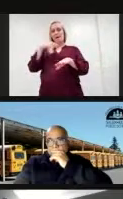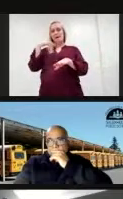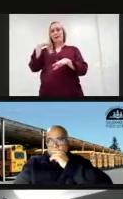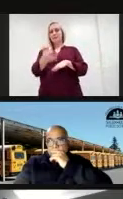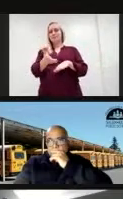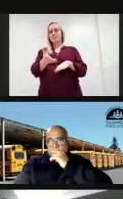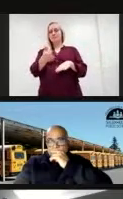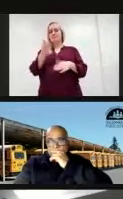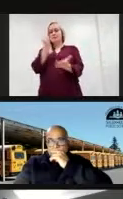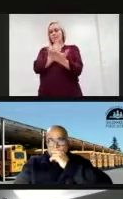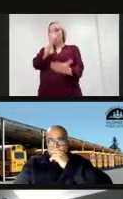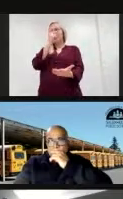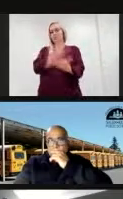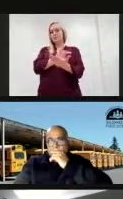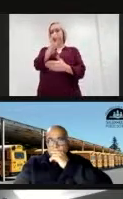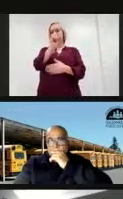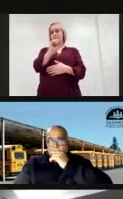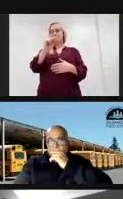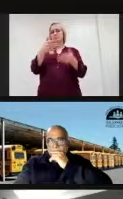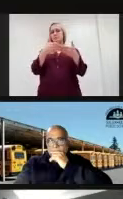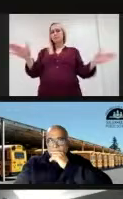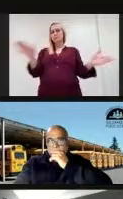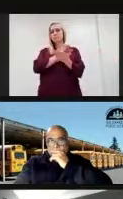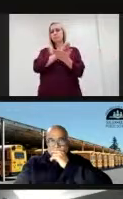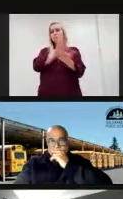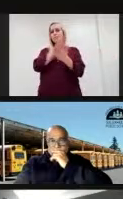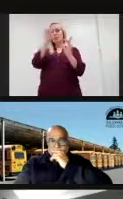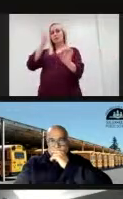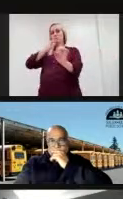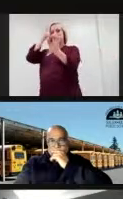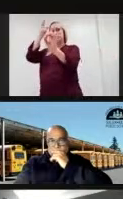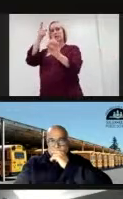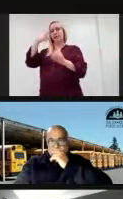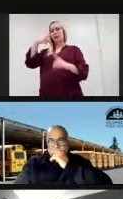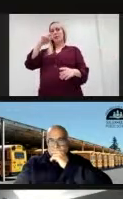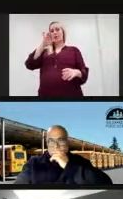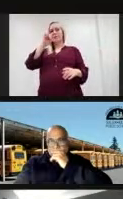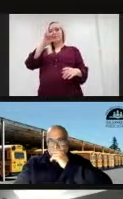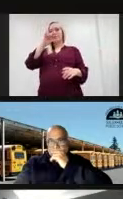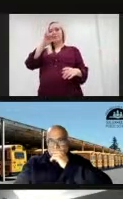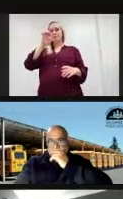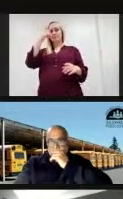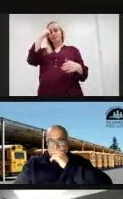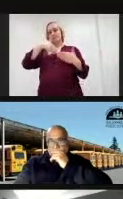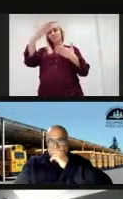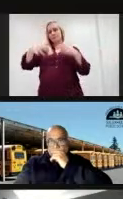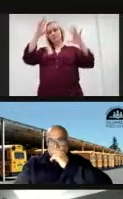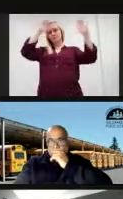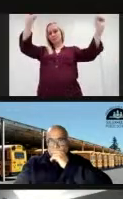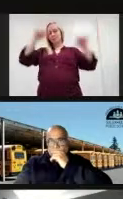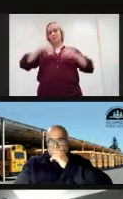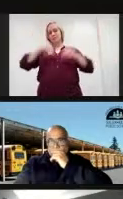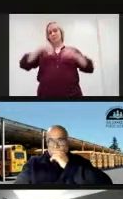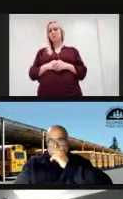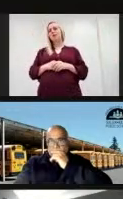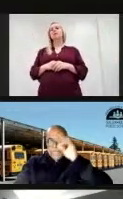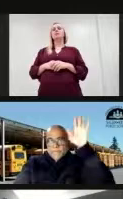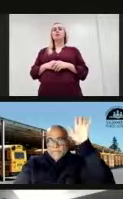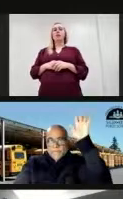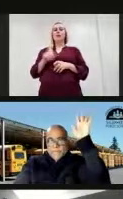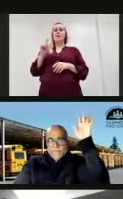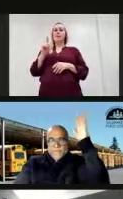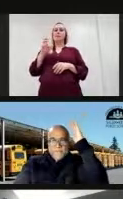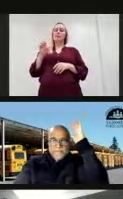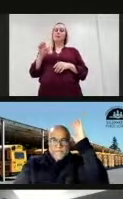to approve the Salem-Keizer Public Schools ideal profile for the next superintendent. If Alice, can